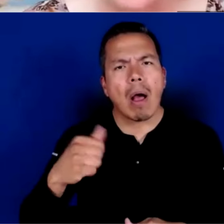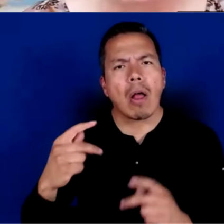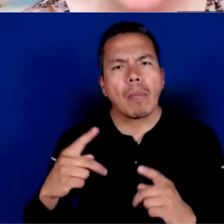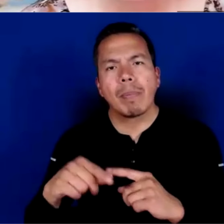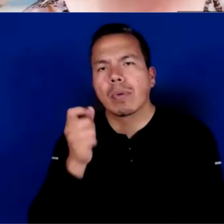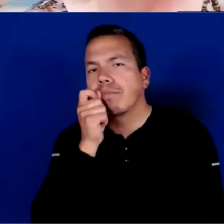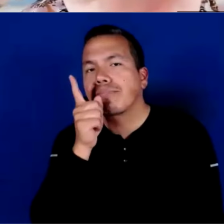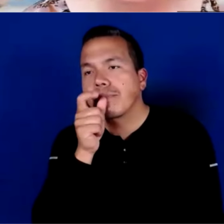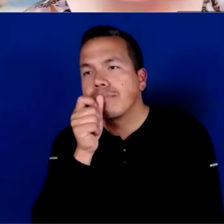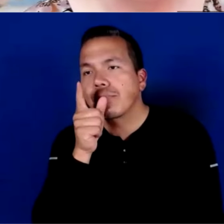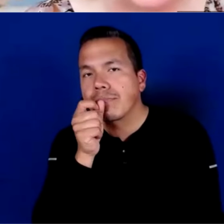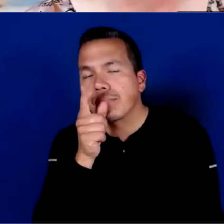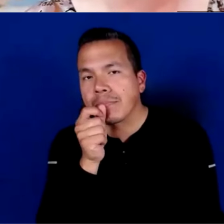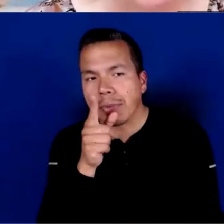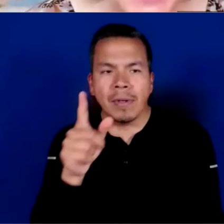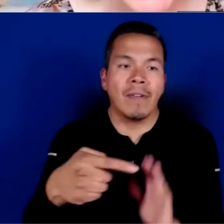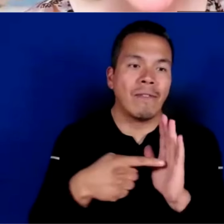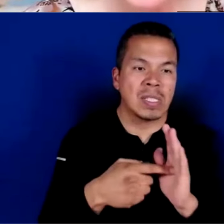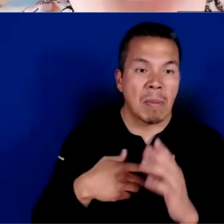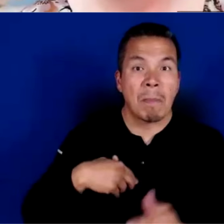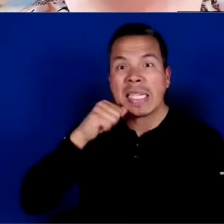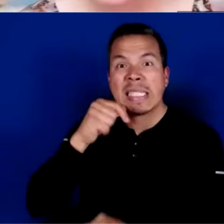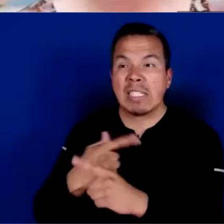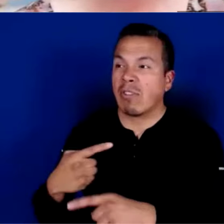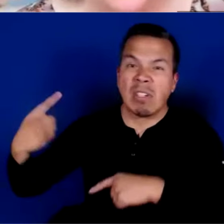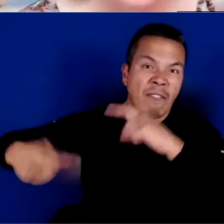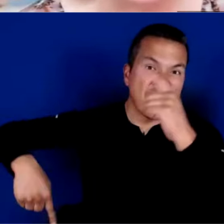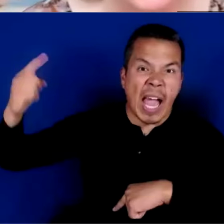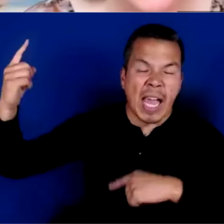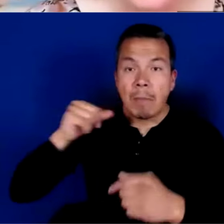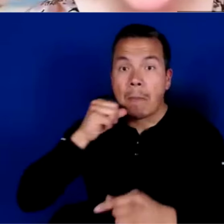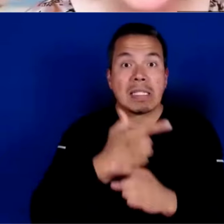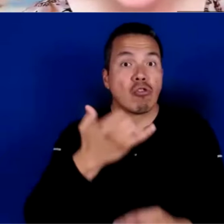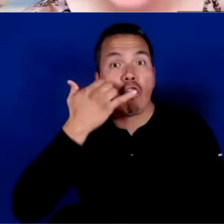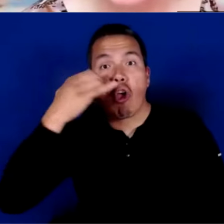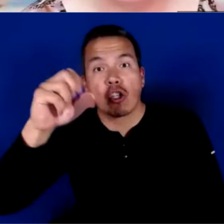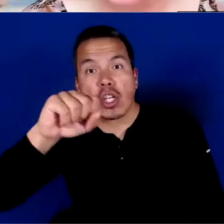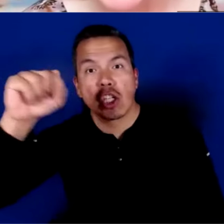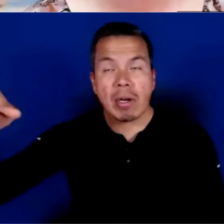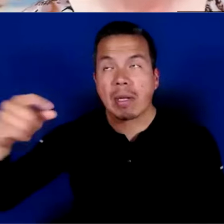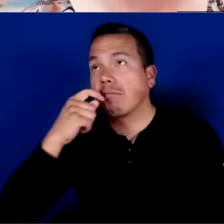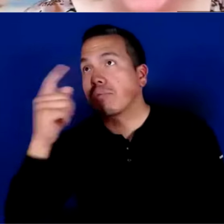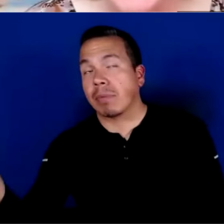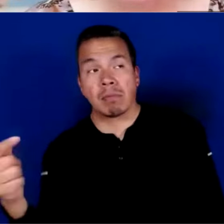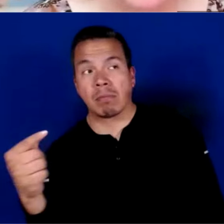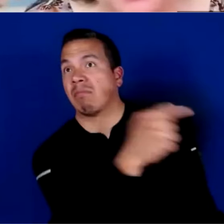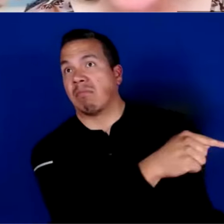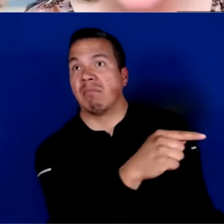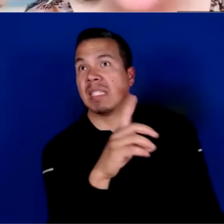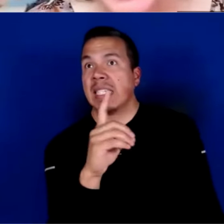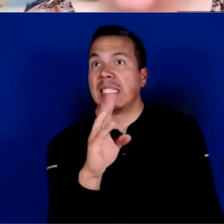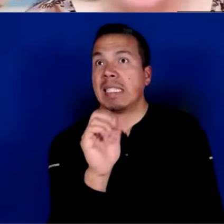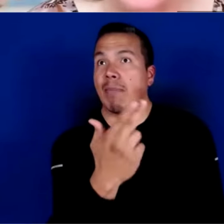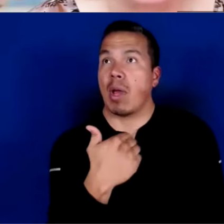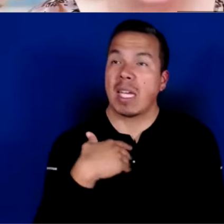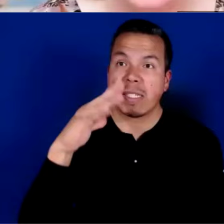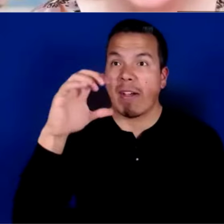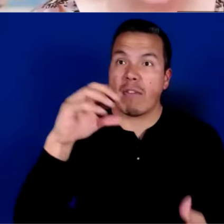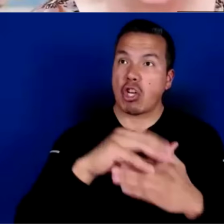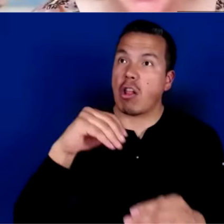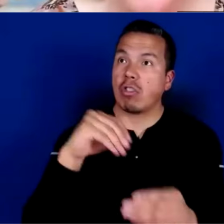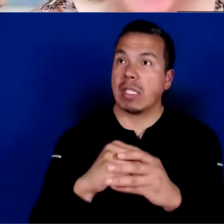rat you out. So my sister and I have a fight. She calls Social Security and says, hey, Deborah has $500 in her